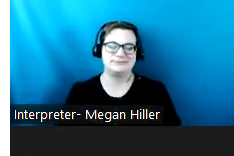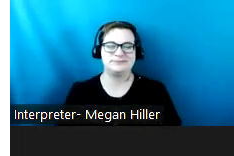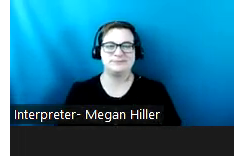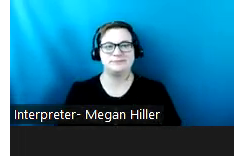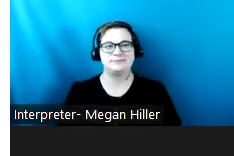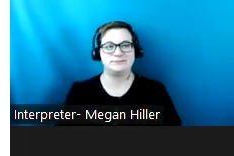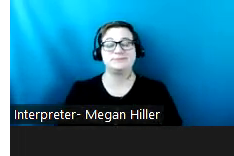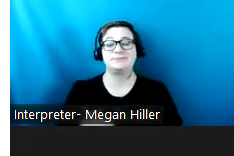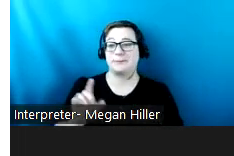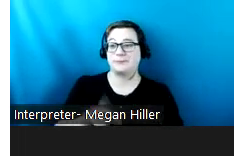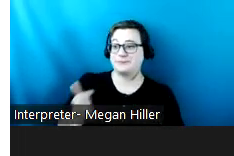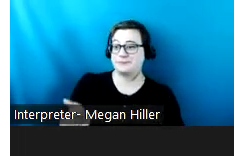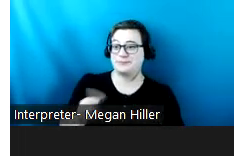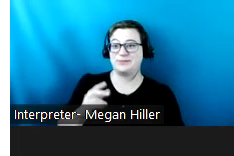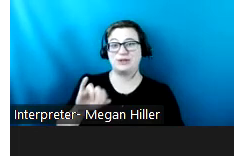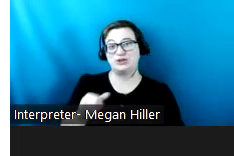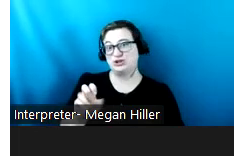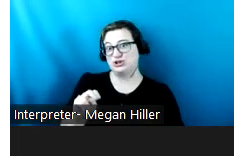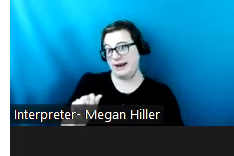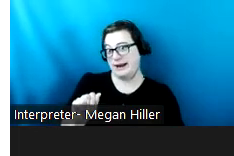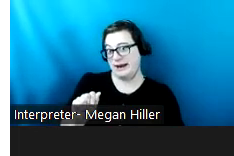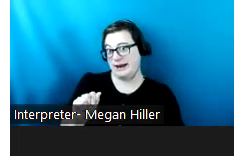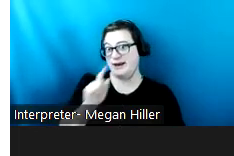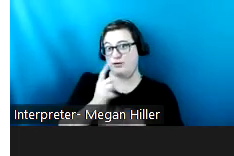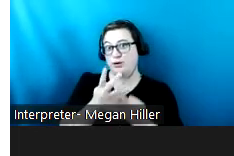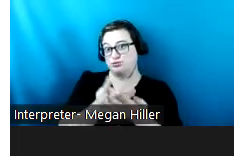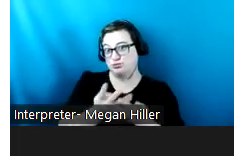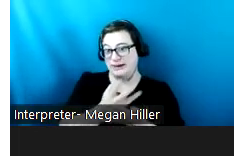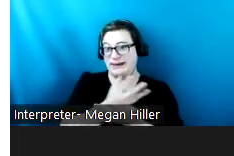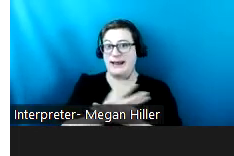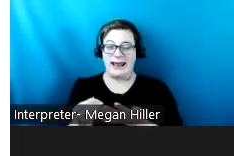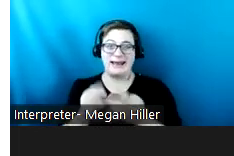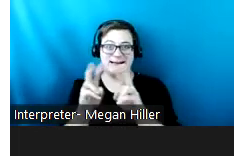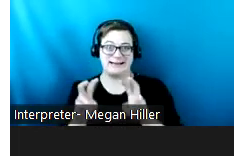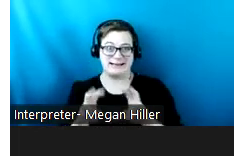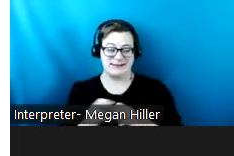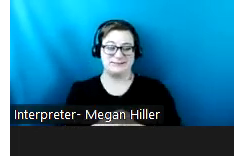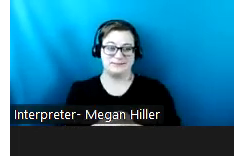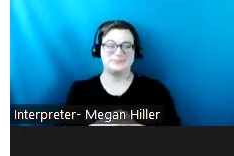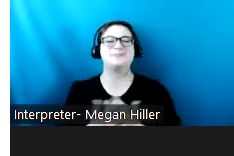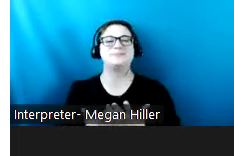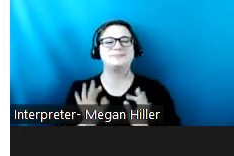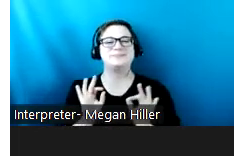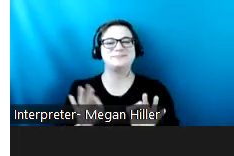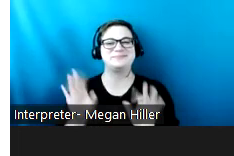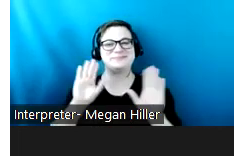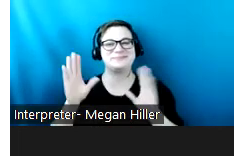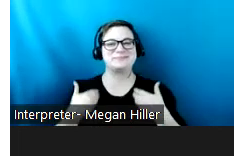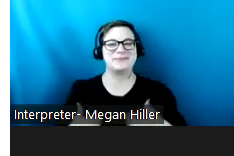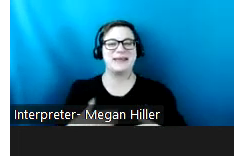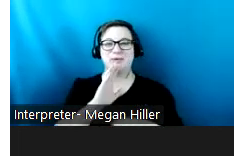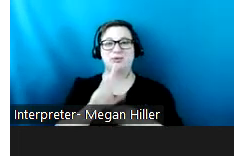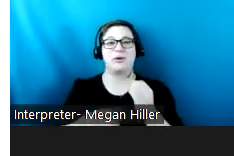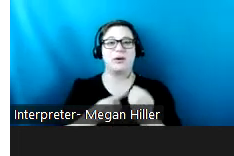I will pass this over to Jenna for screening and assessment. Perfect. Hi, everyone again. I'm going to talk